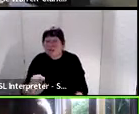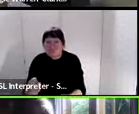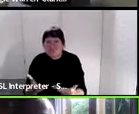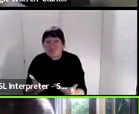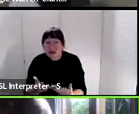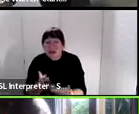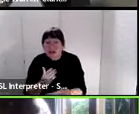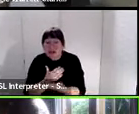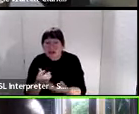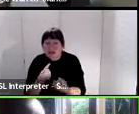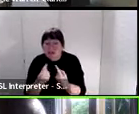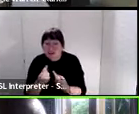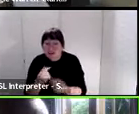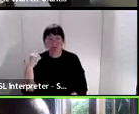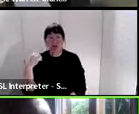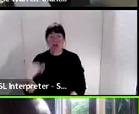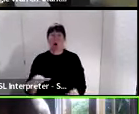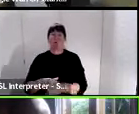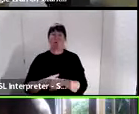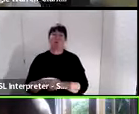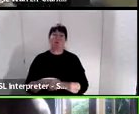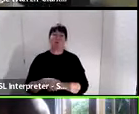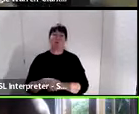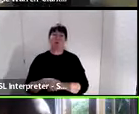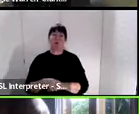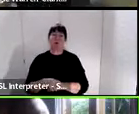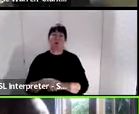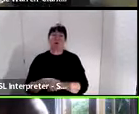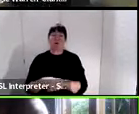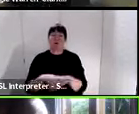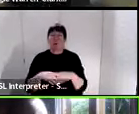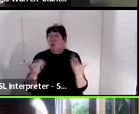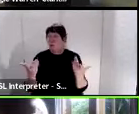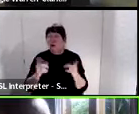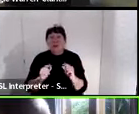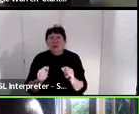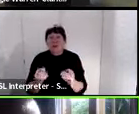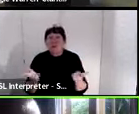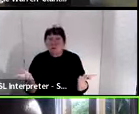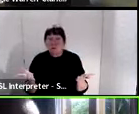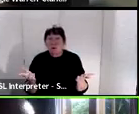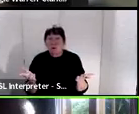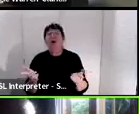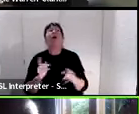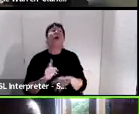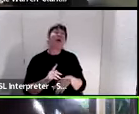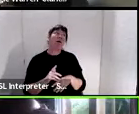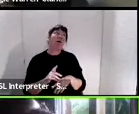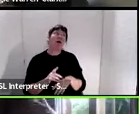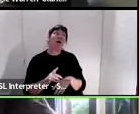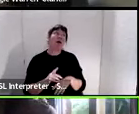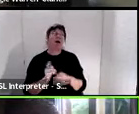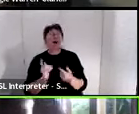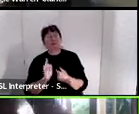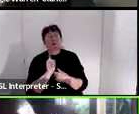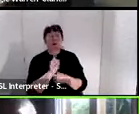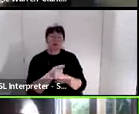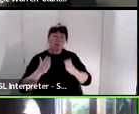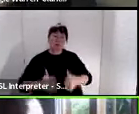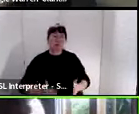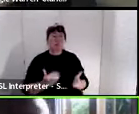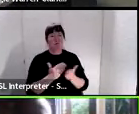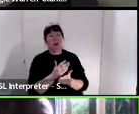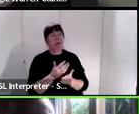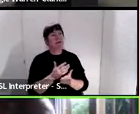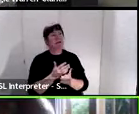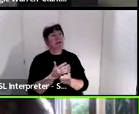ever? No. What's my remedy in law? To go through the human rights